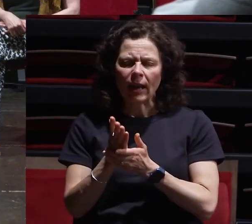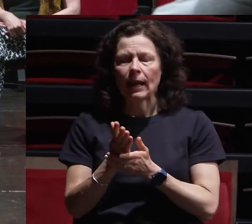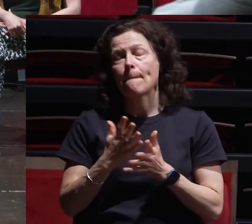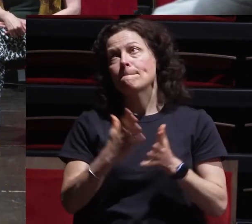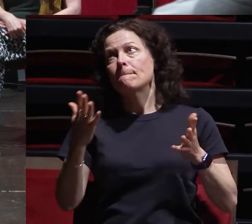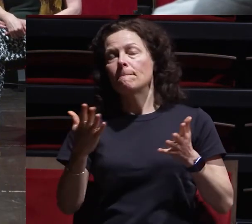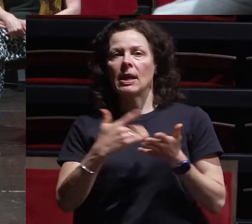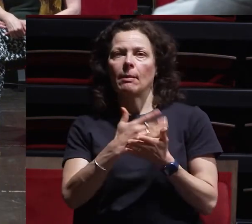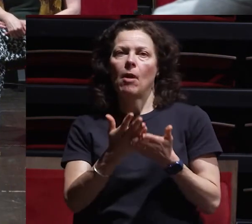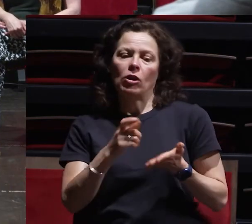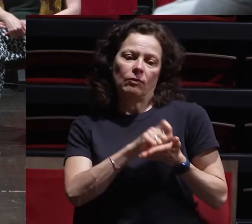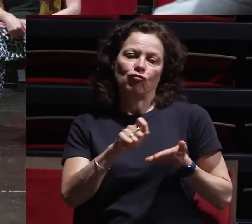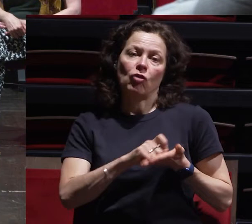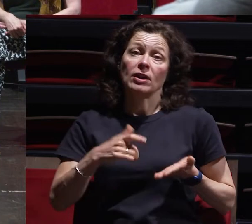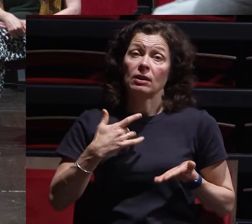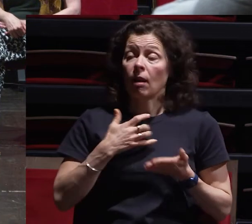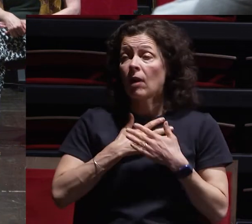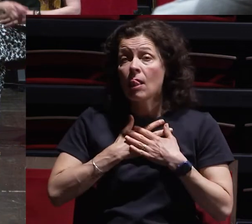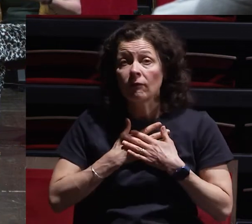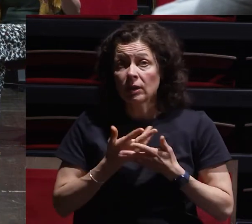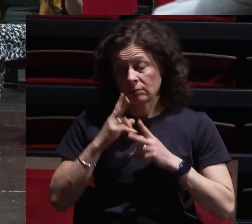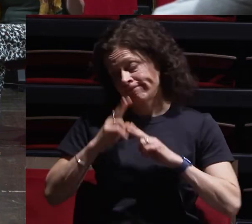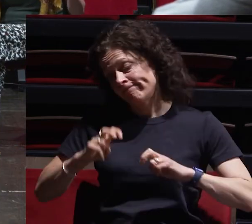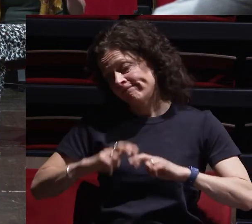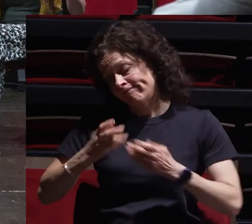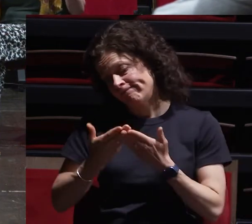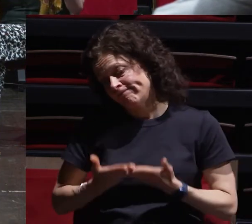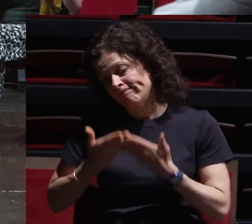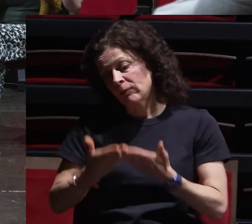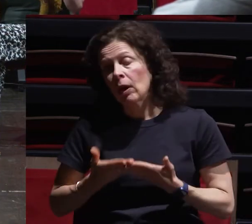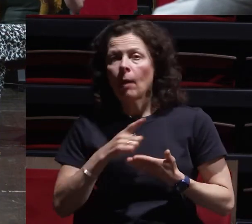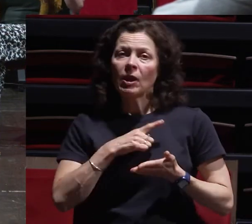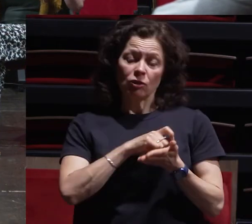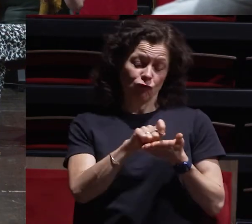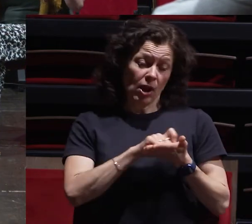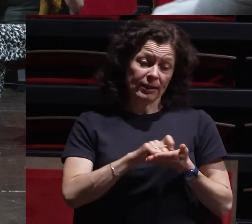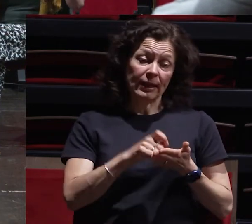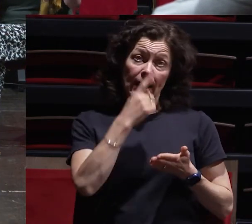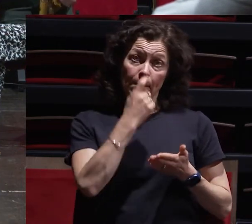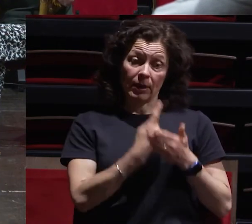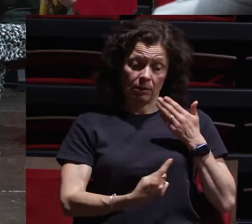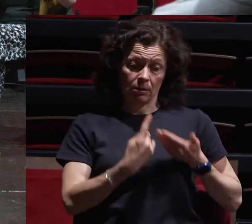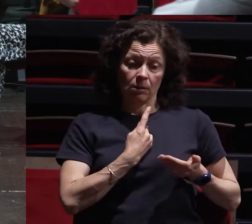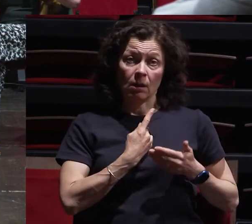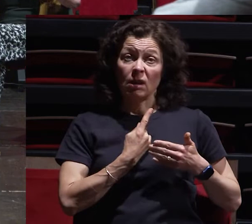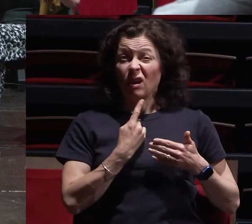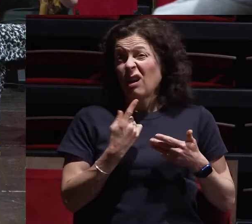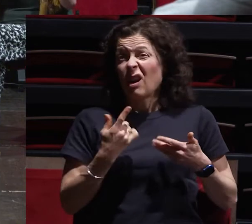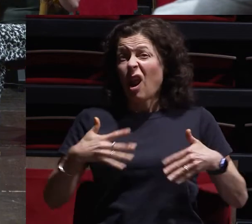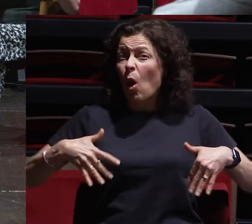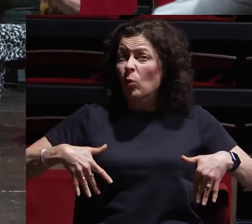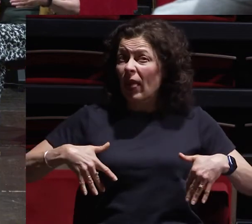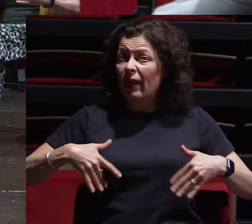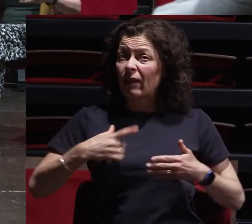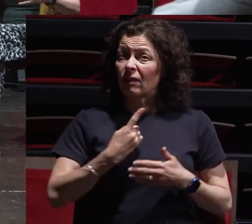been a really big part of my writing life, and I really love it because it's a way of, you know, writing can be very insular